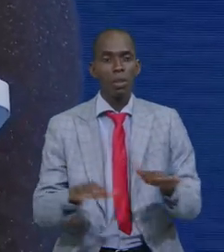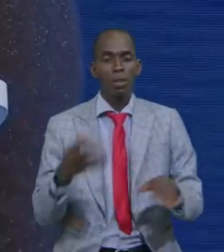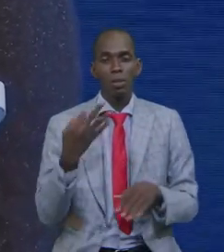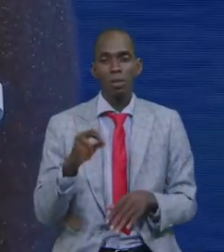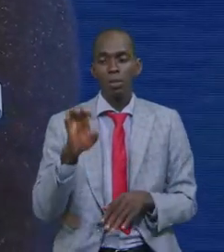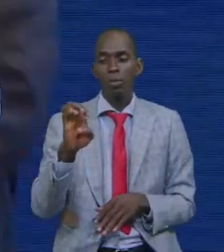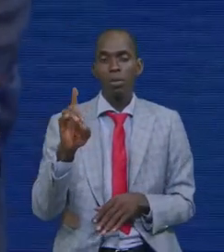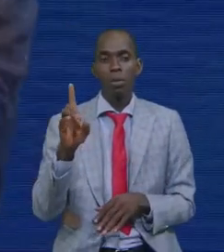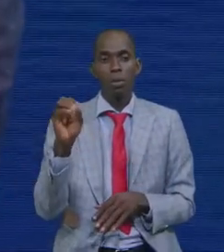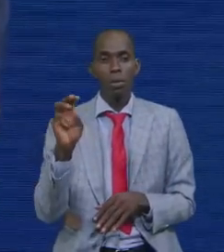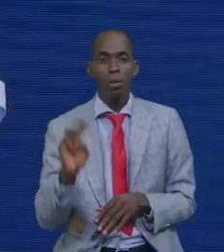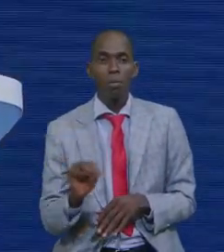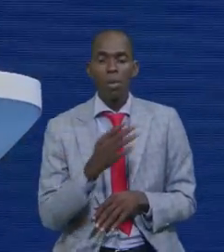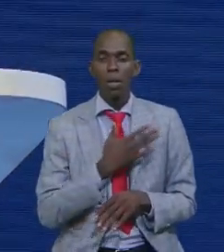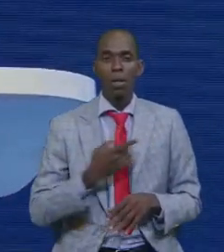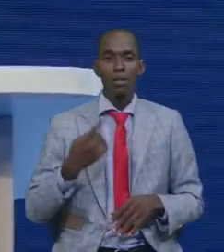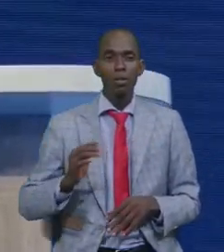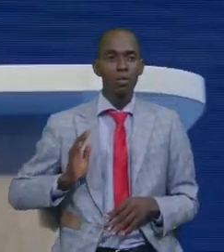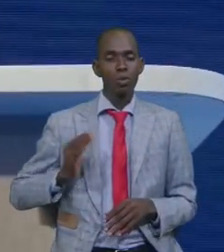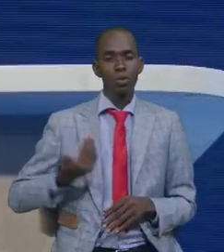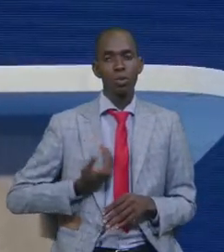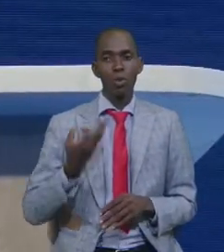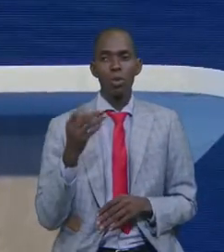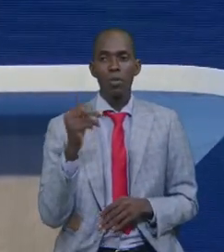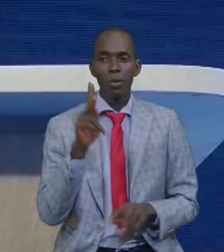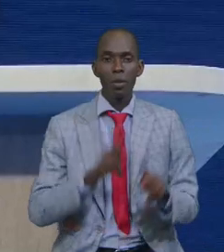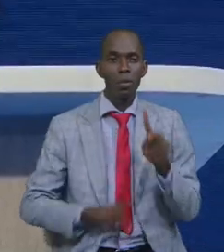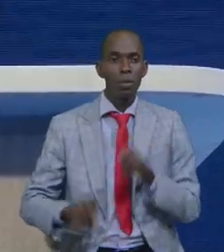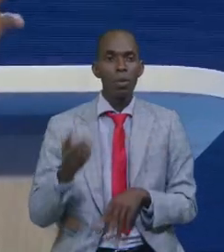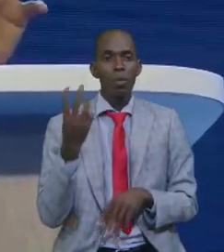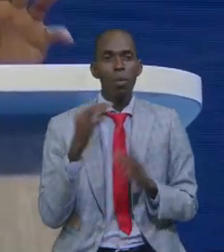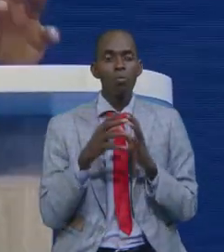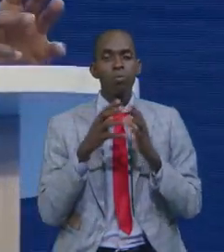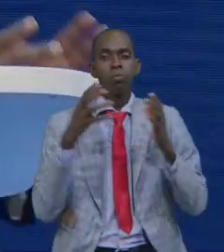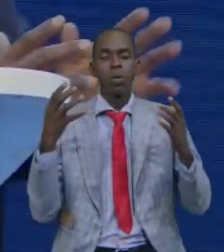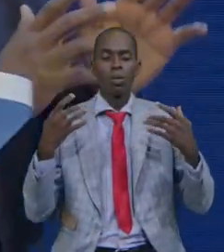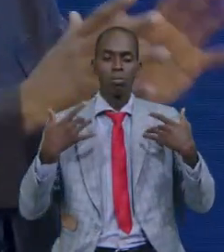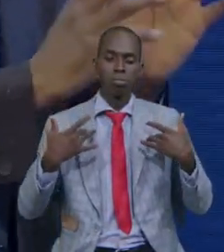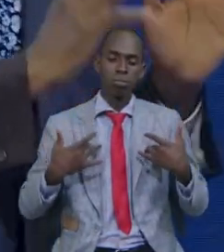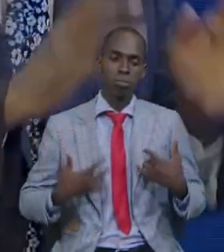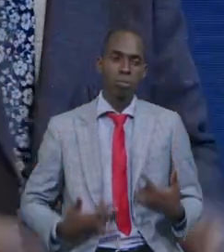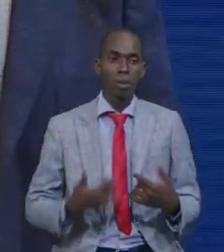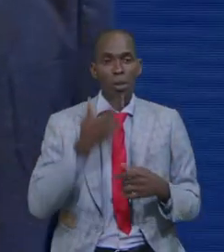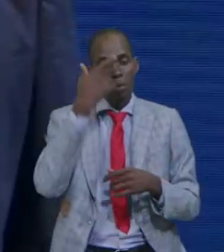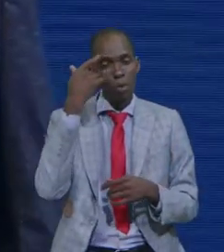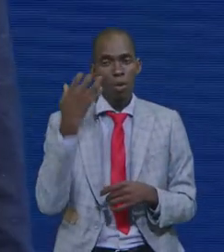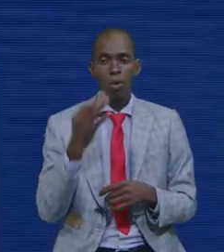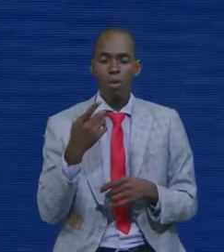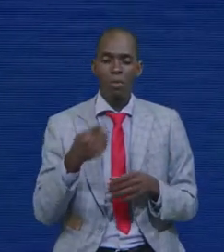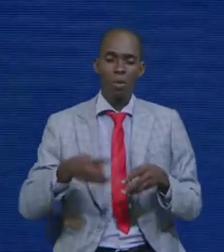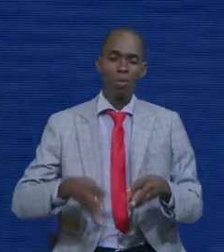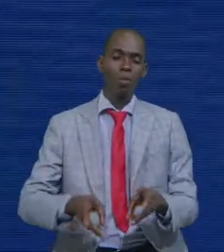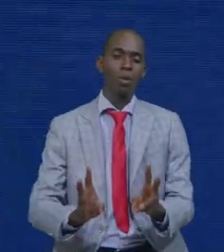Edom. And the soul of the people was much discouraged because of the